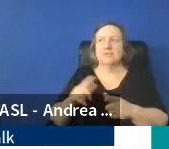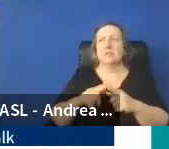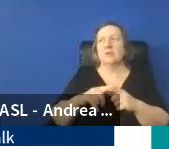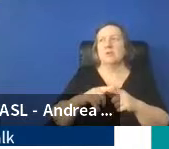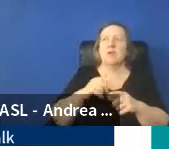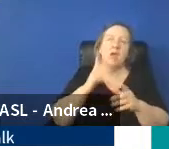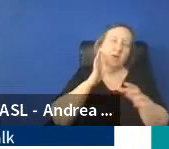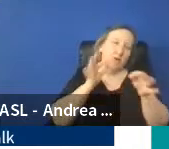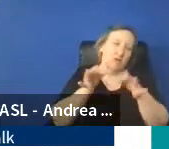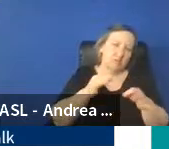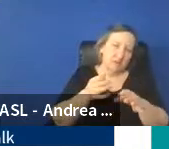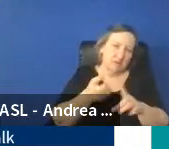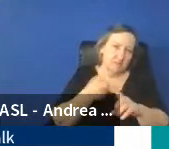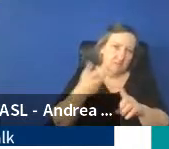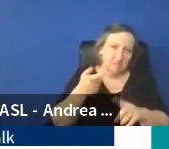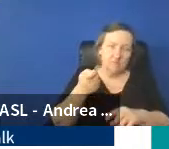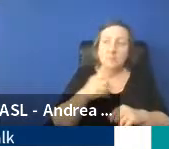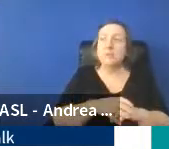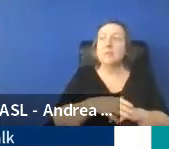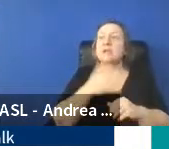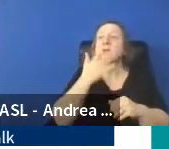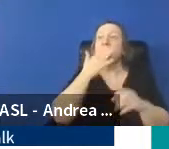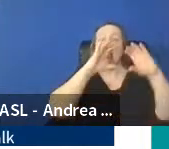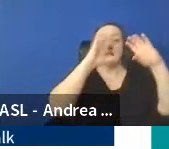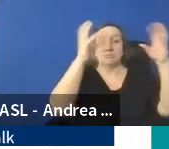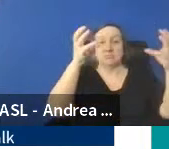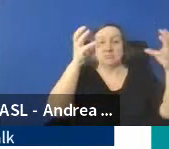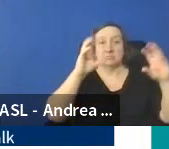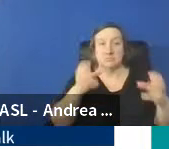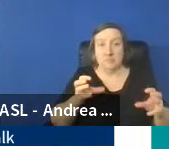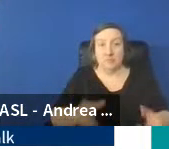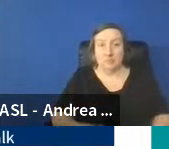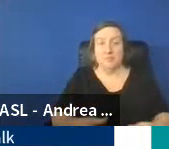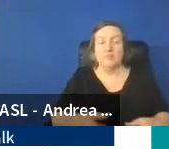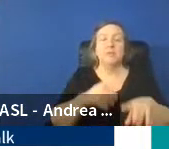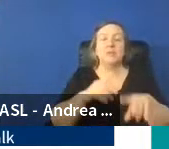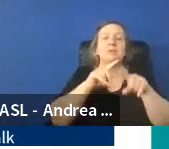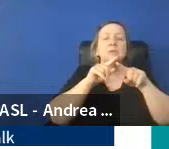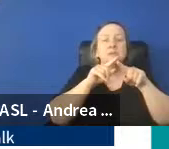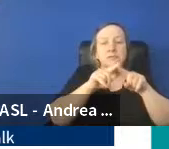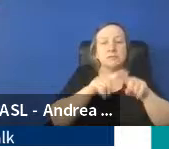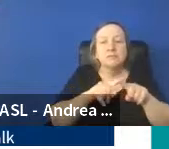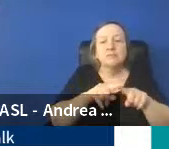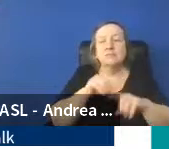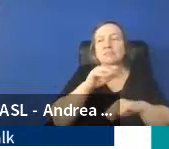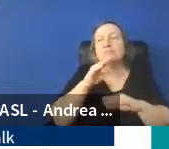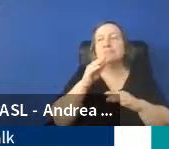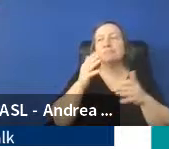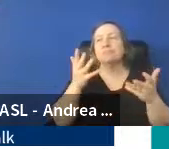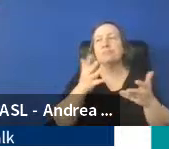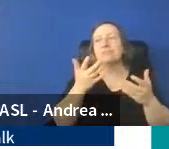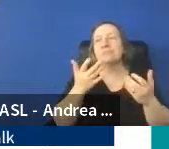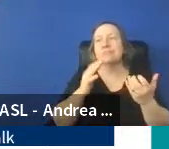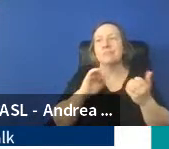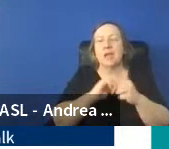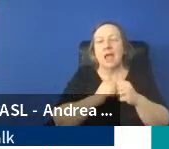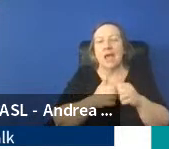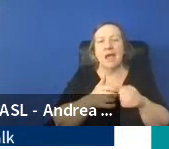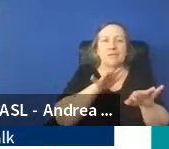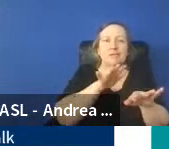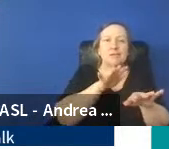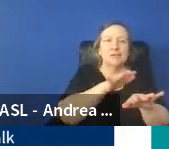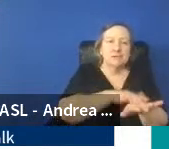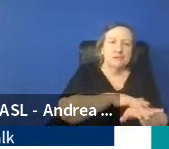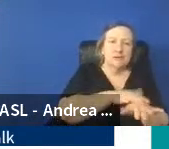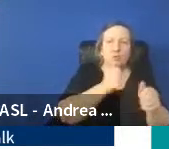little. They're color coded and grouped based on the alignment that they do, the route that they